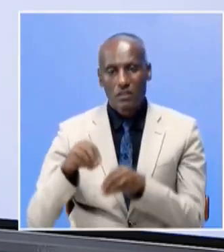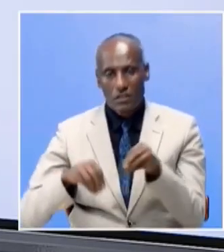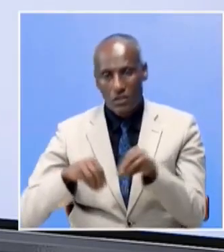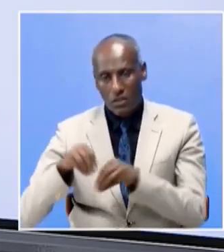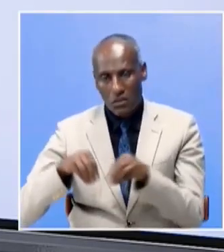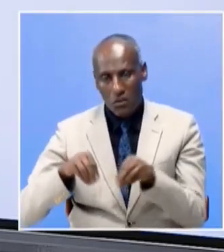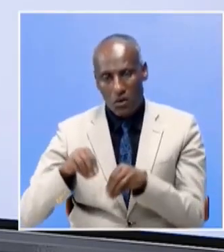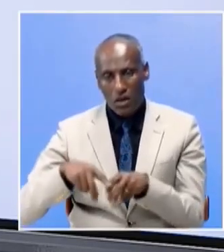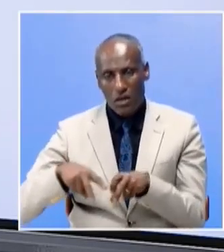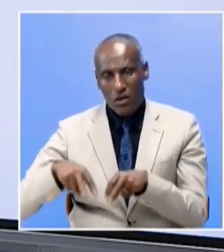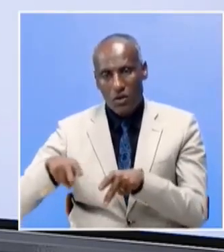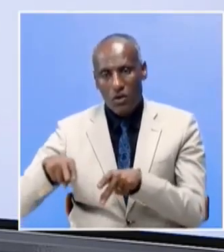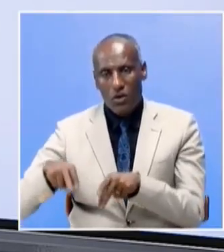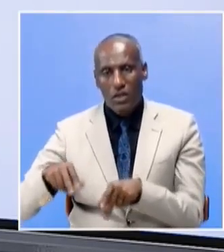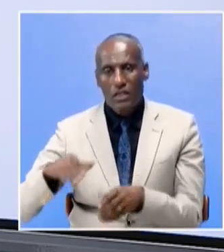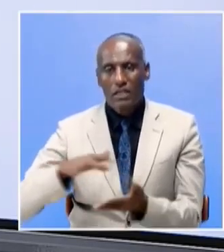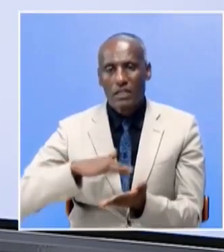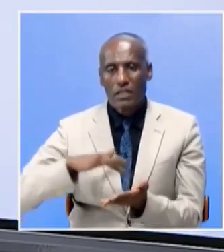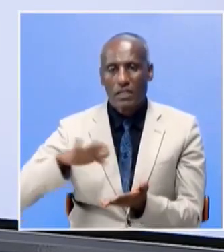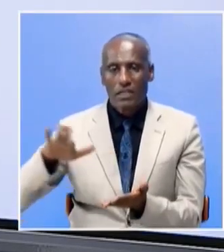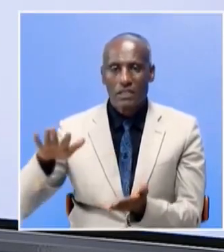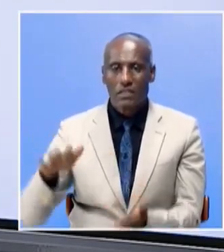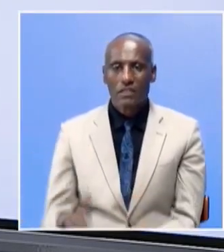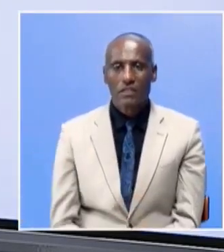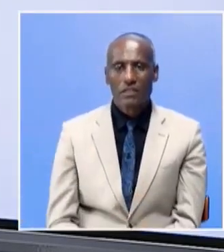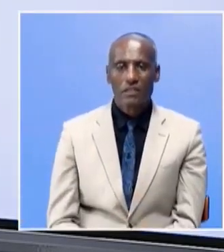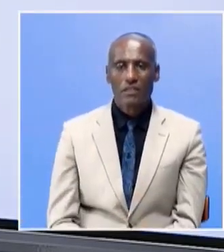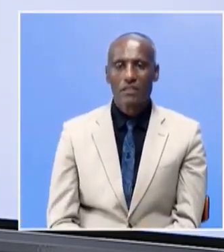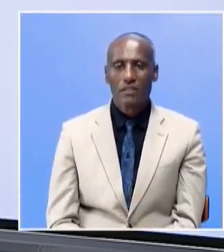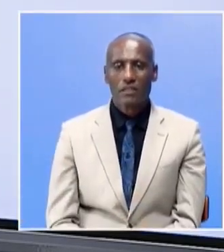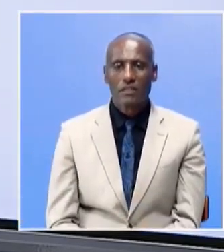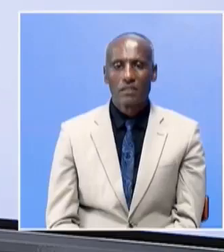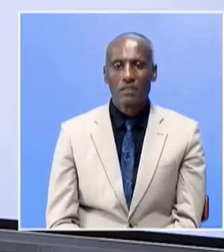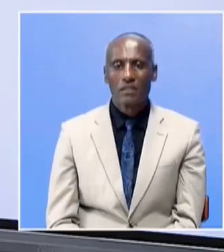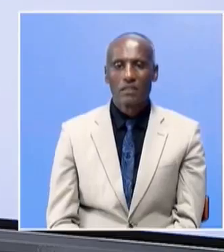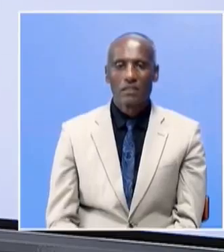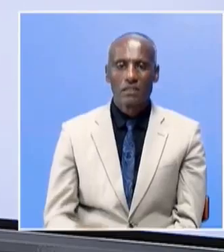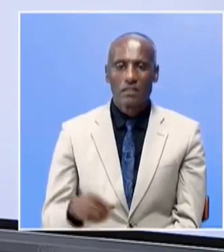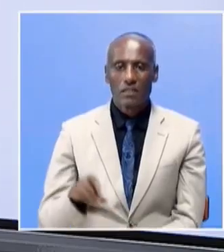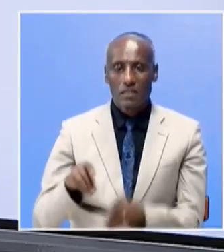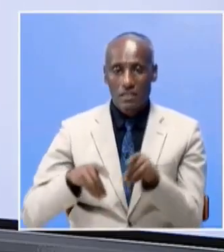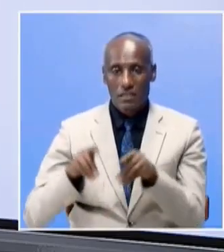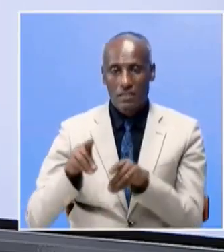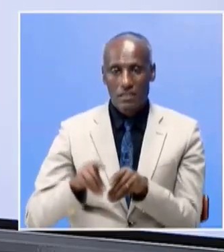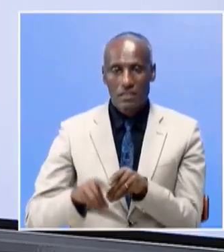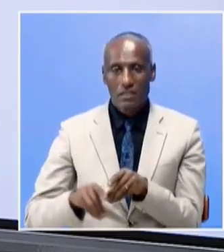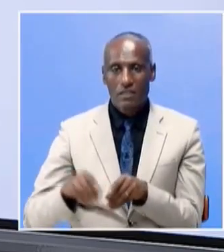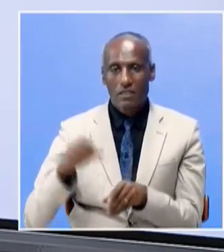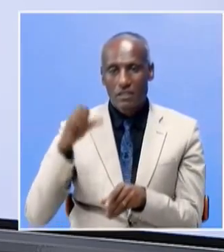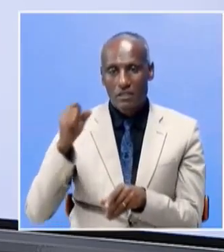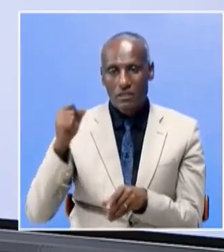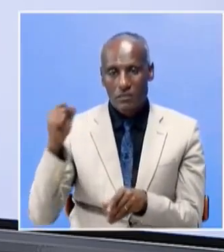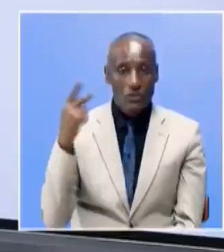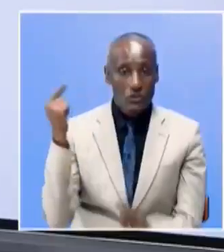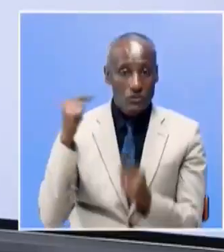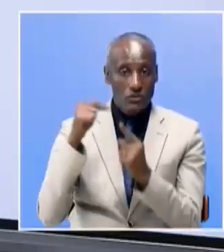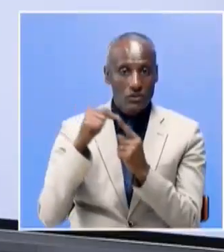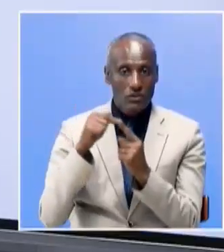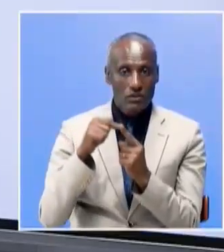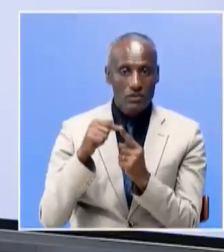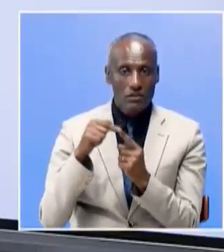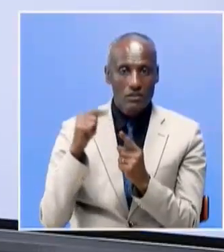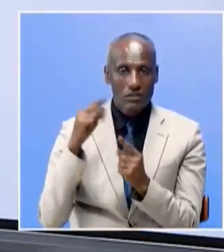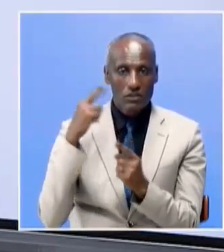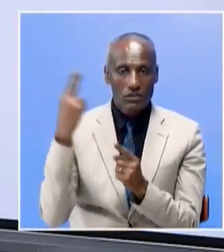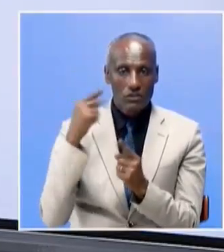we. All of them are what? Did here, here is. Subject is here is the subject. Used to is